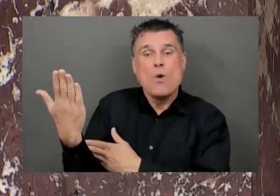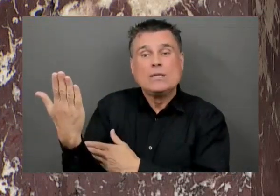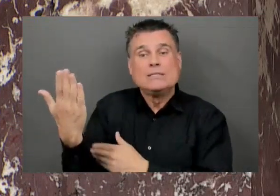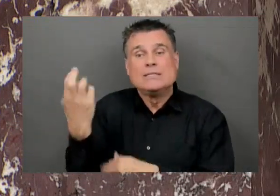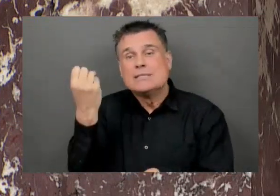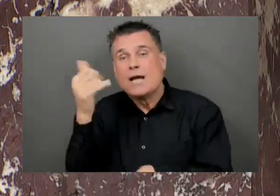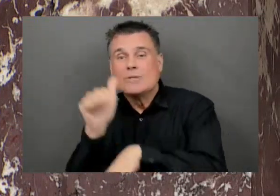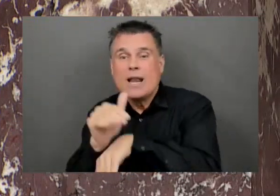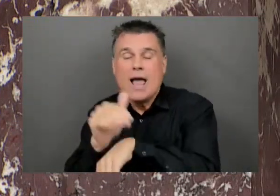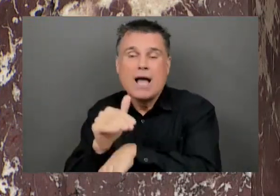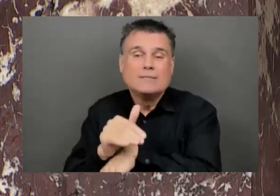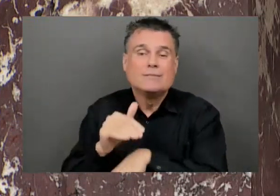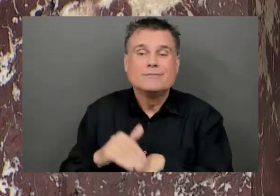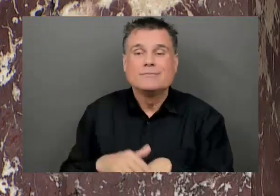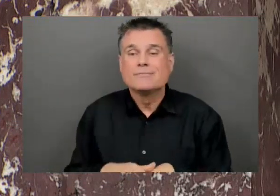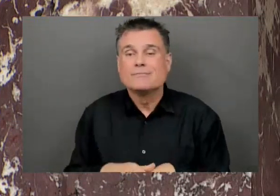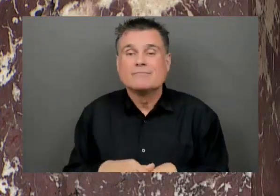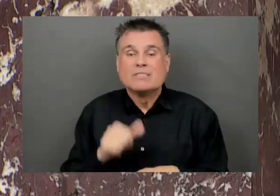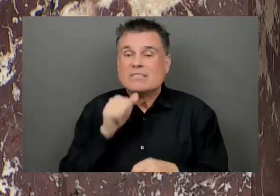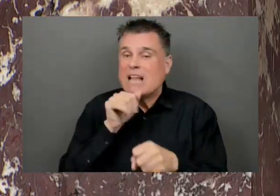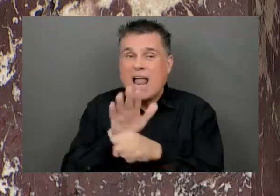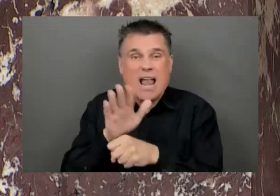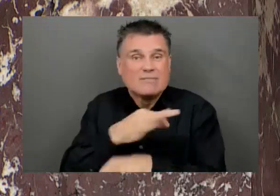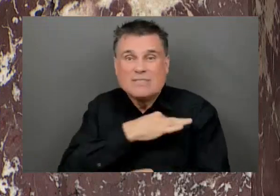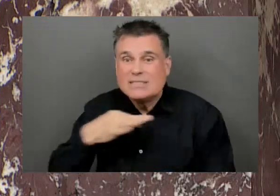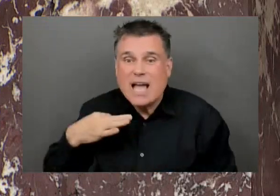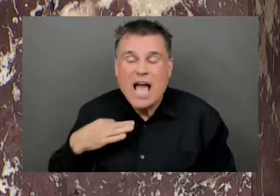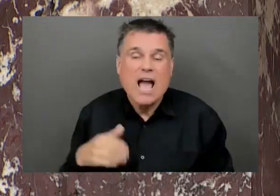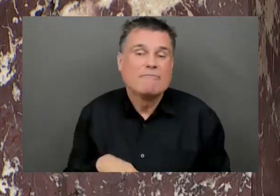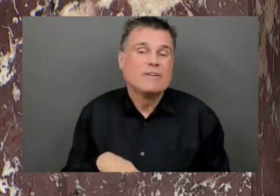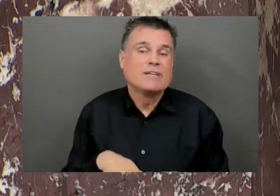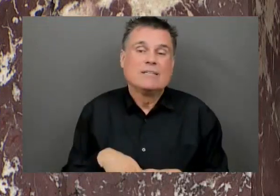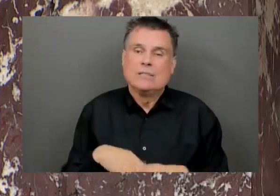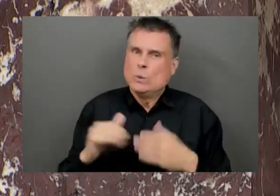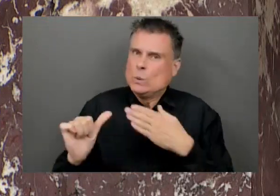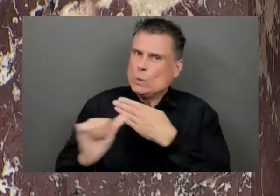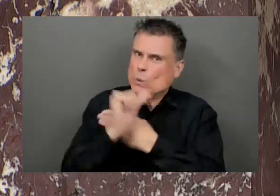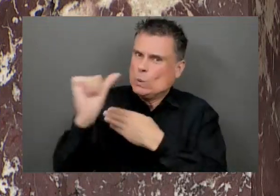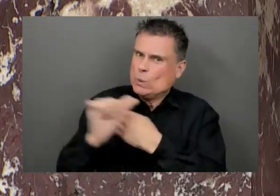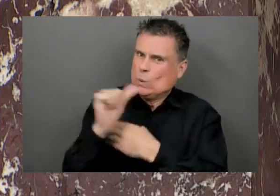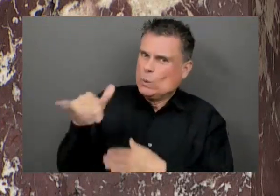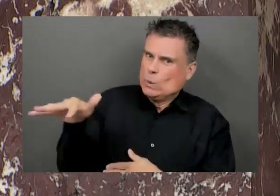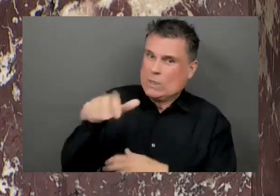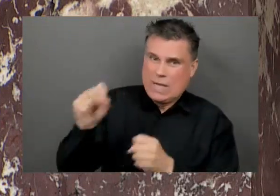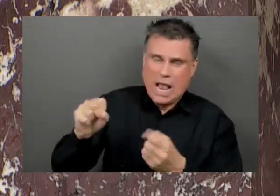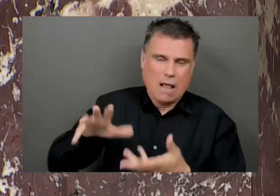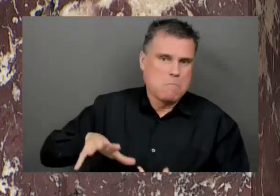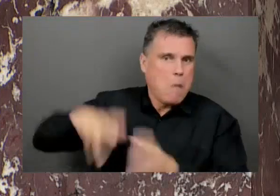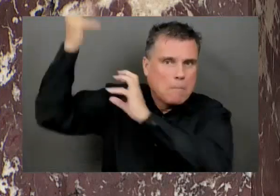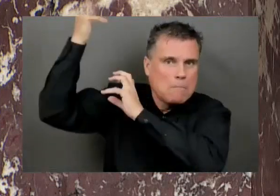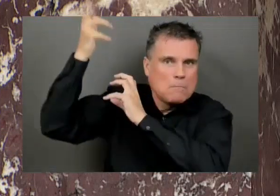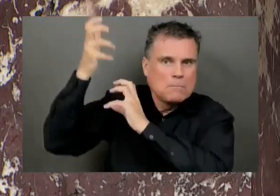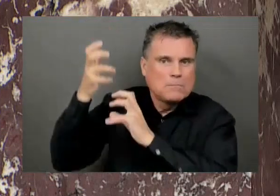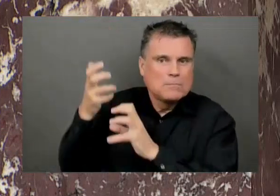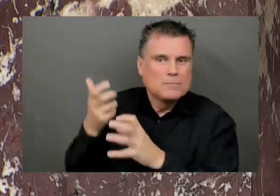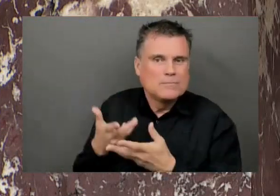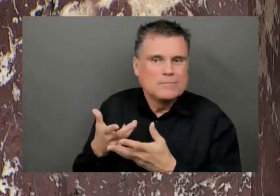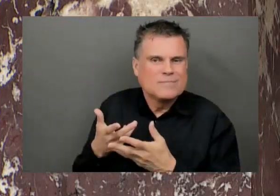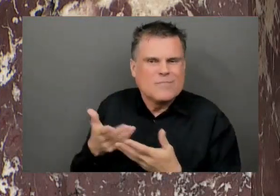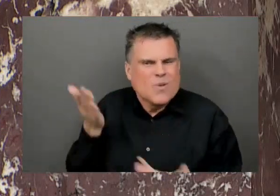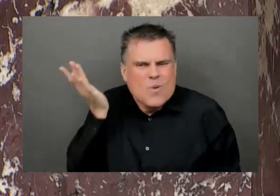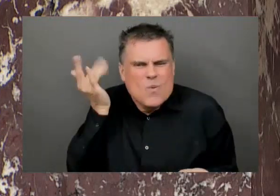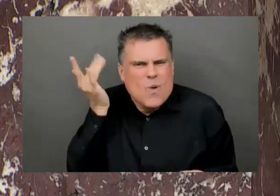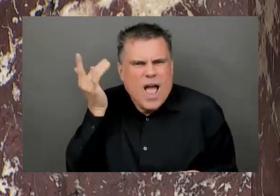quote. Why does the Premier continue to refuse to put nurses and patients first and end the